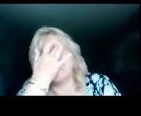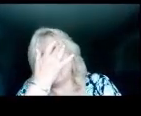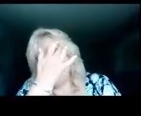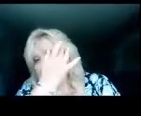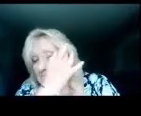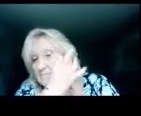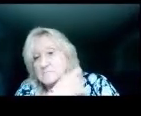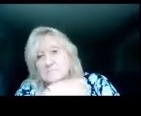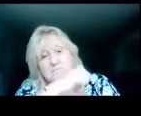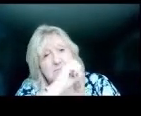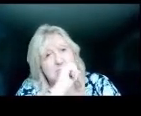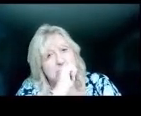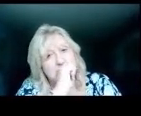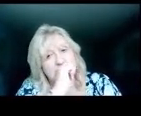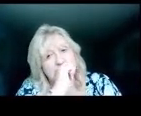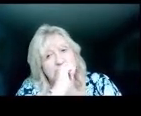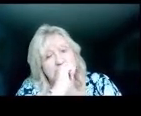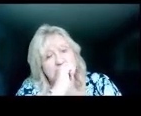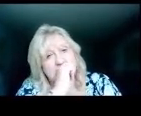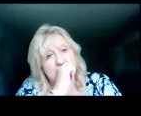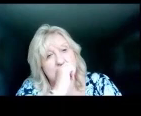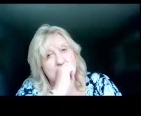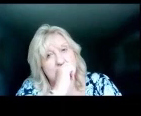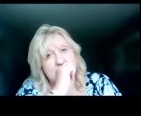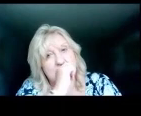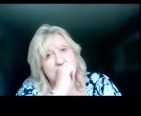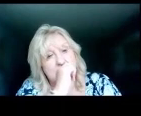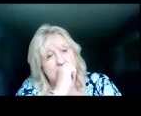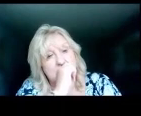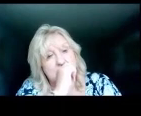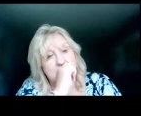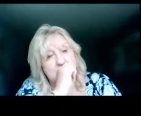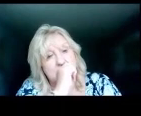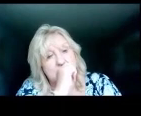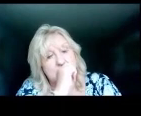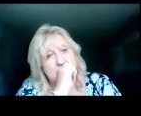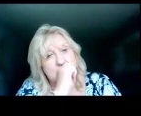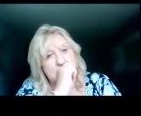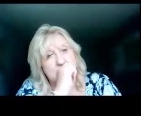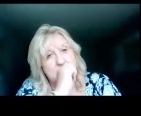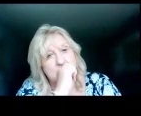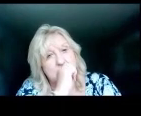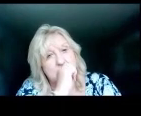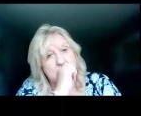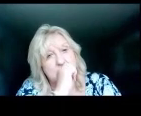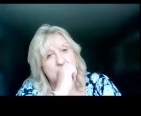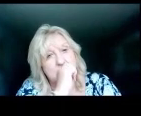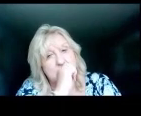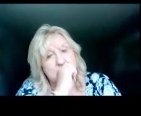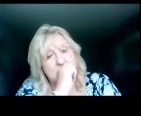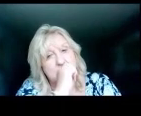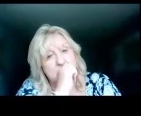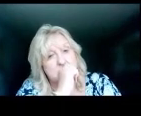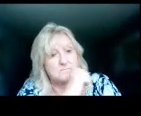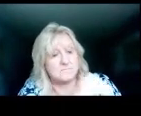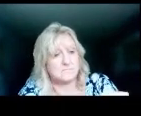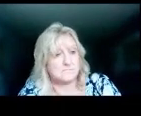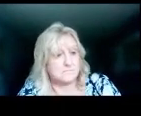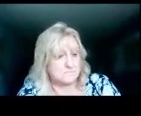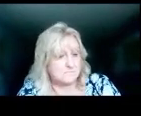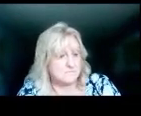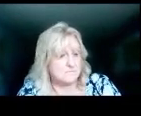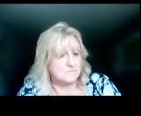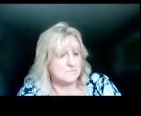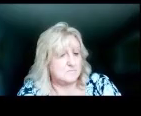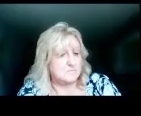to text. So you're a person speaking and then it'll convert on the phone for into text. So it's a person who may be